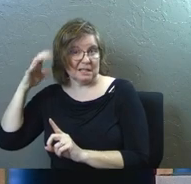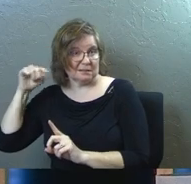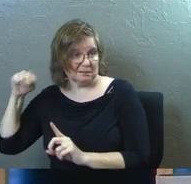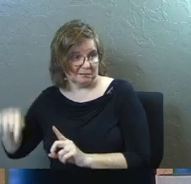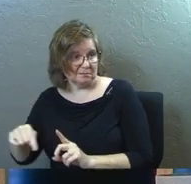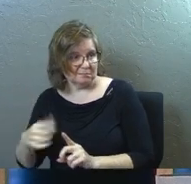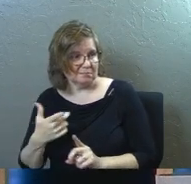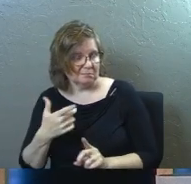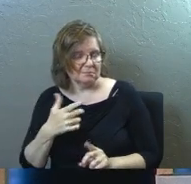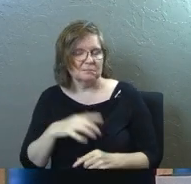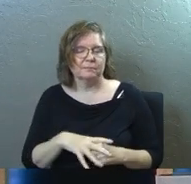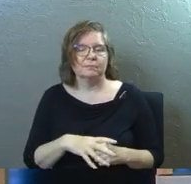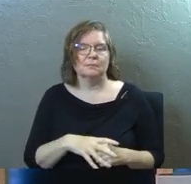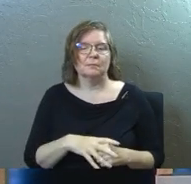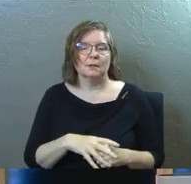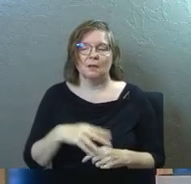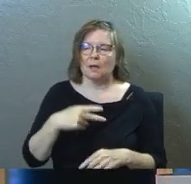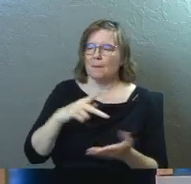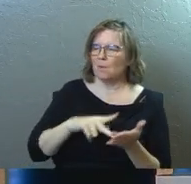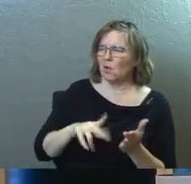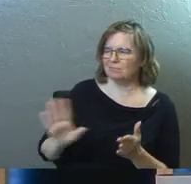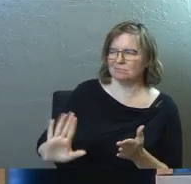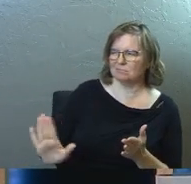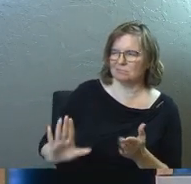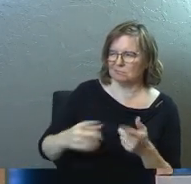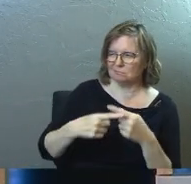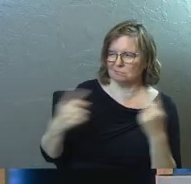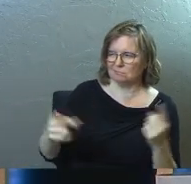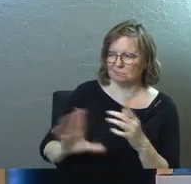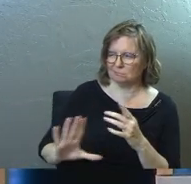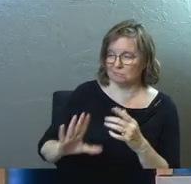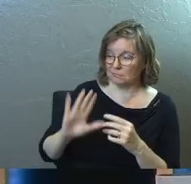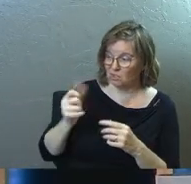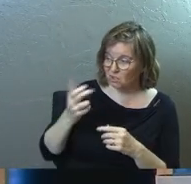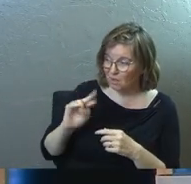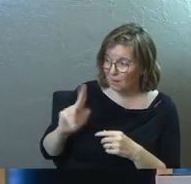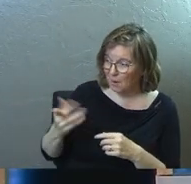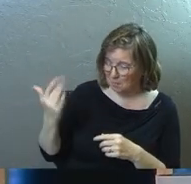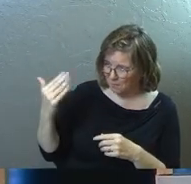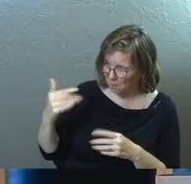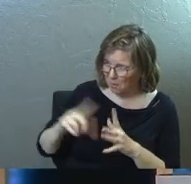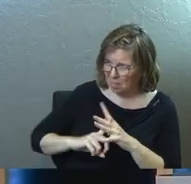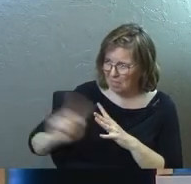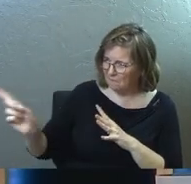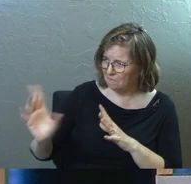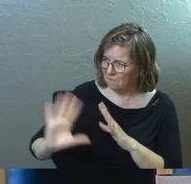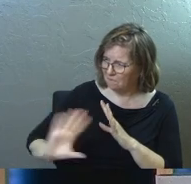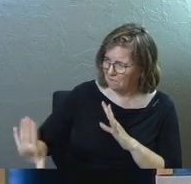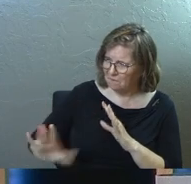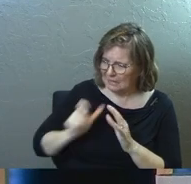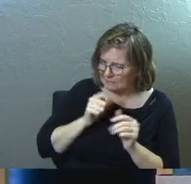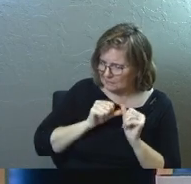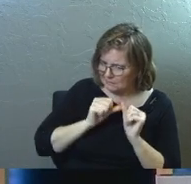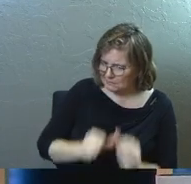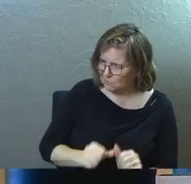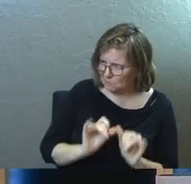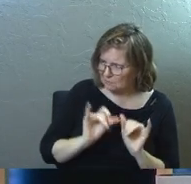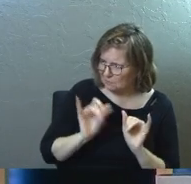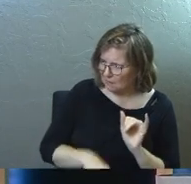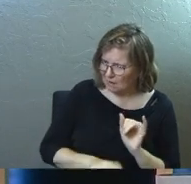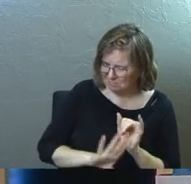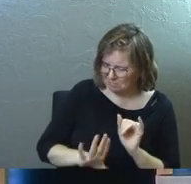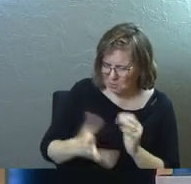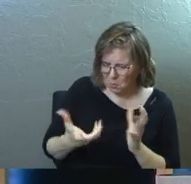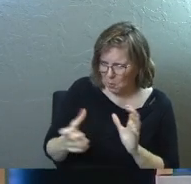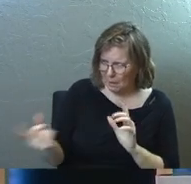cousin, is it believed. Verse 38, but Paul disagreed strongly since John Mark had deserted them in Pamphylia and had not continued with them in their